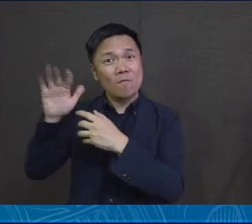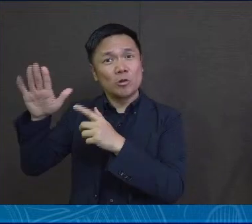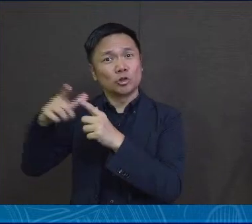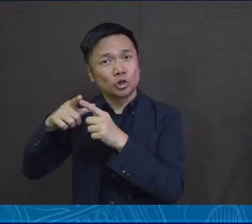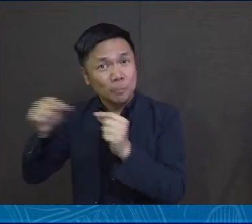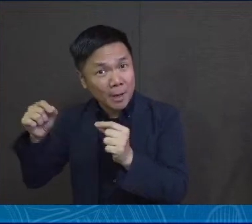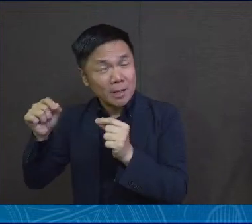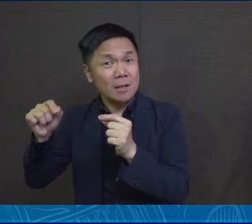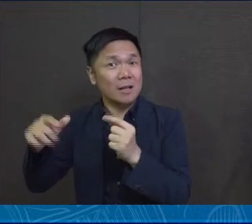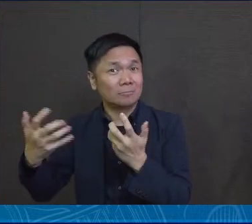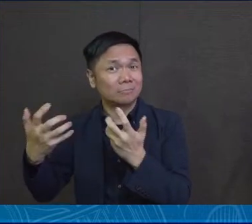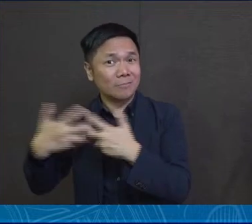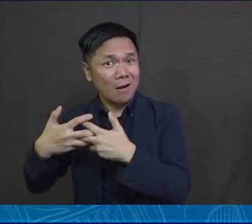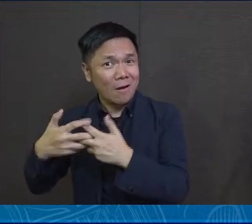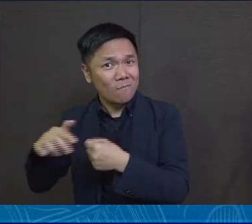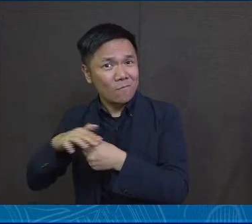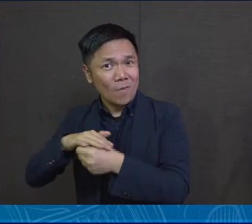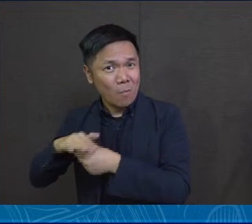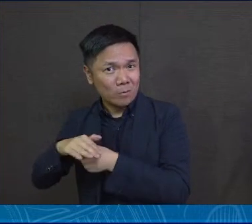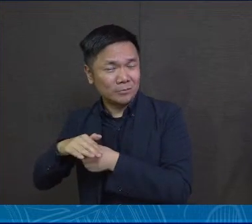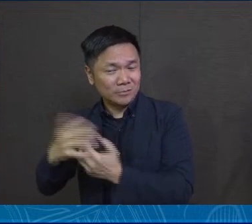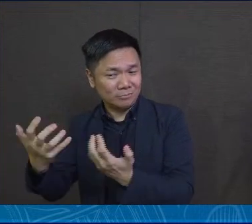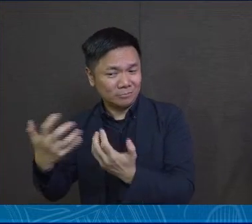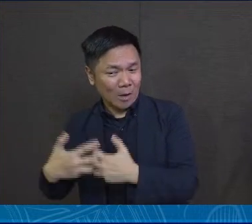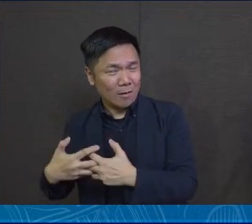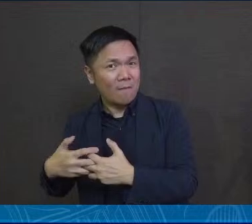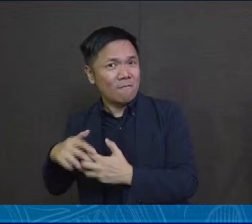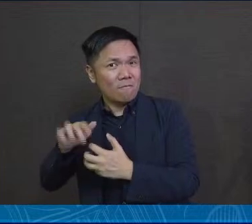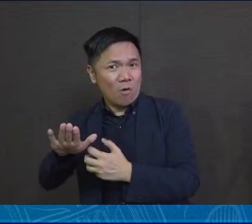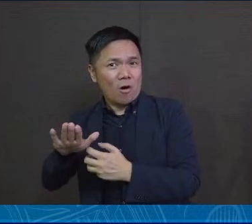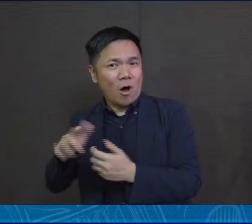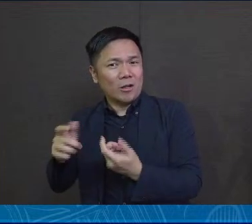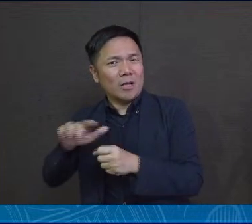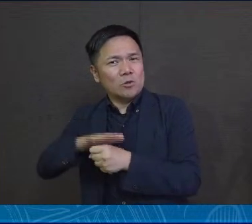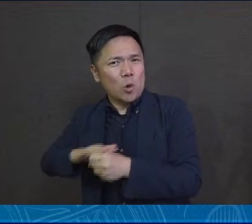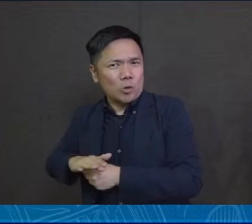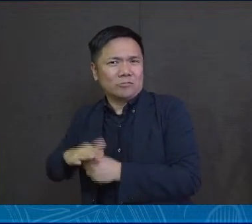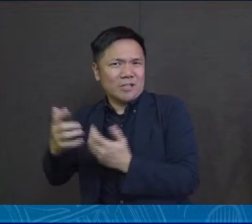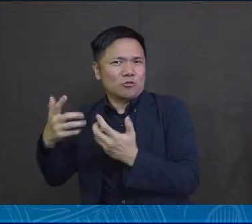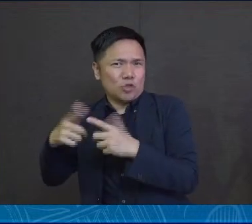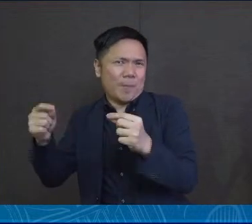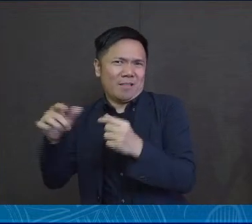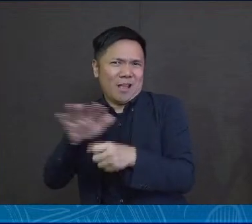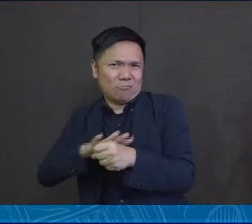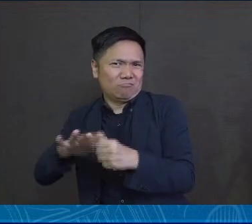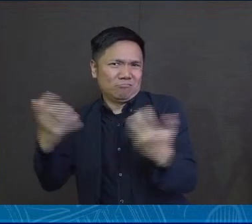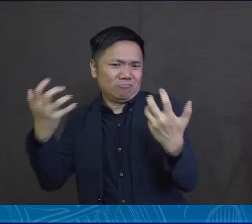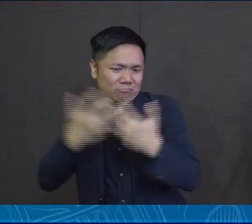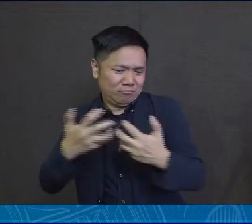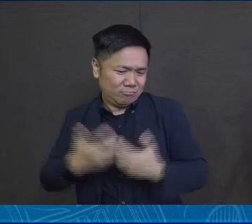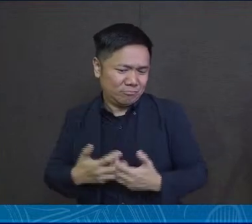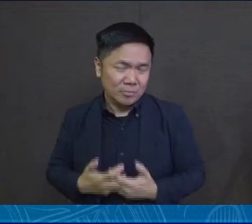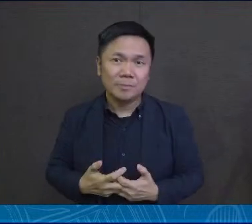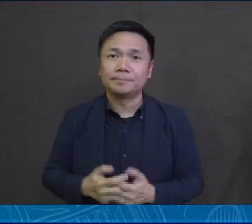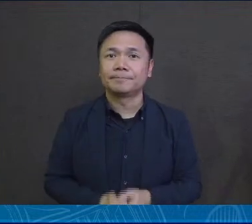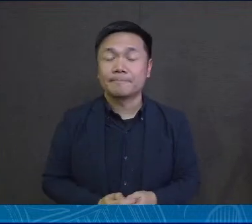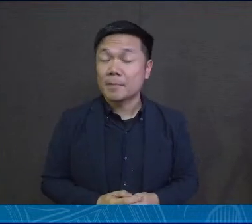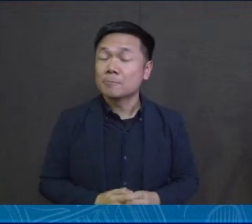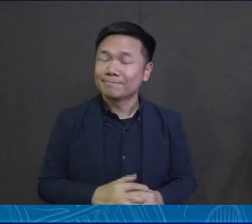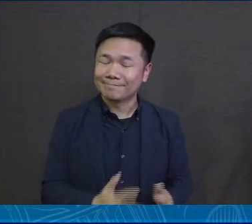levels? You have 3 minutes, Professor. Thank you for this opportunity. And I'd like to point